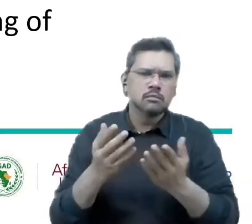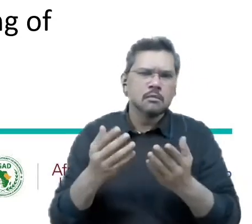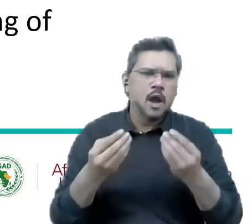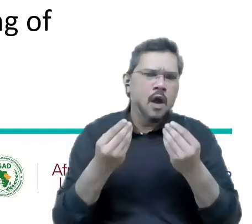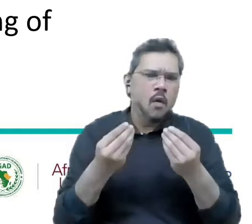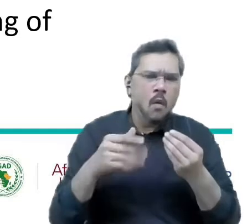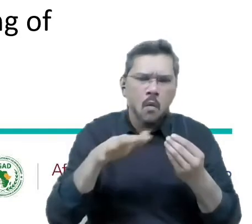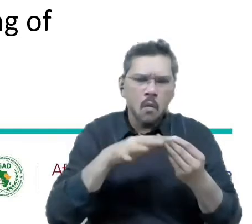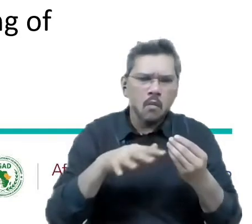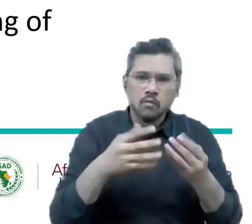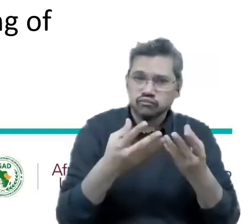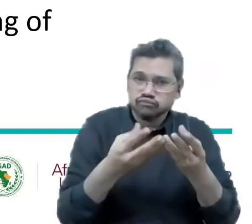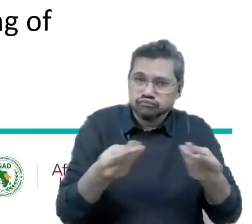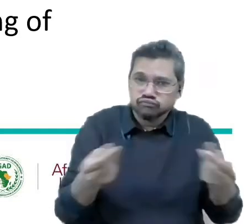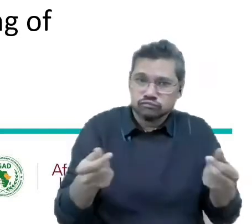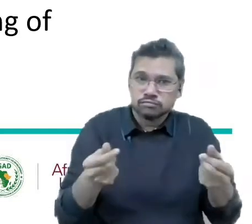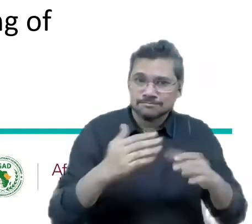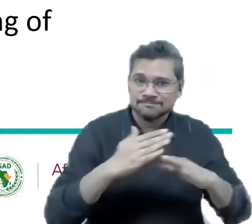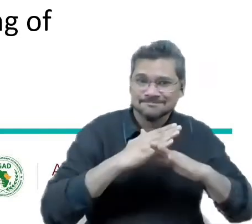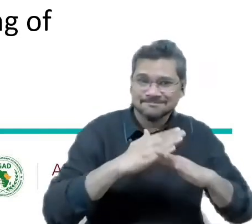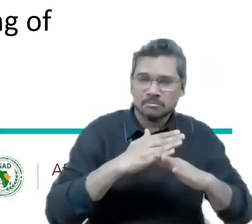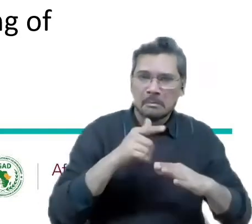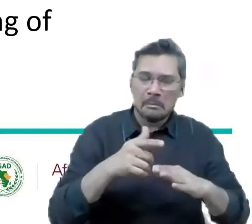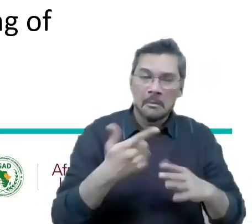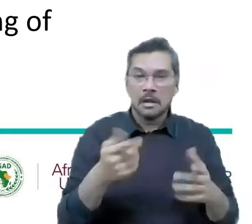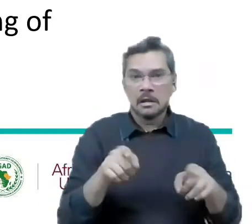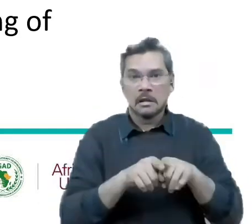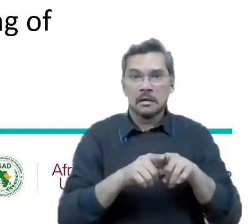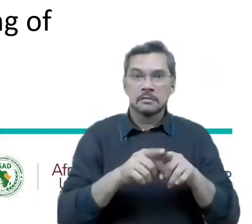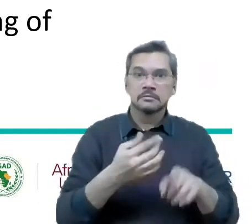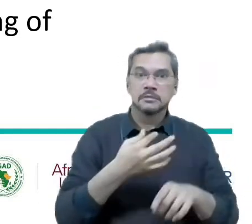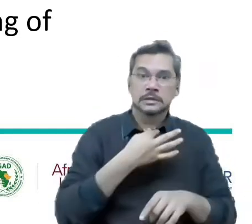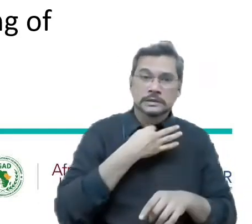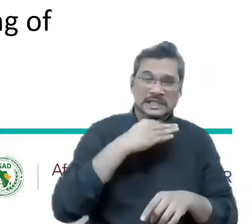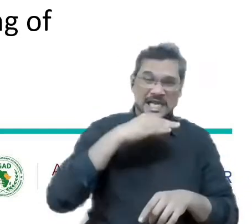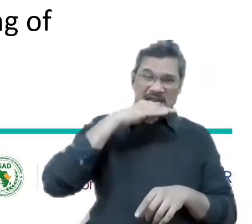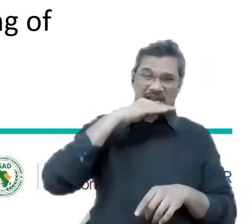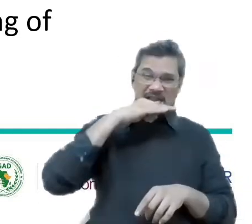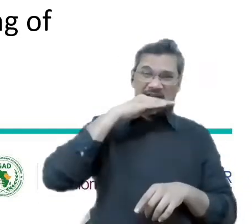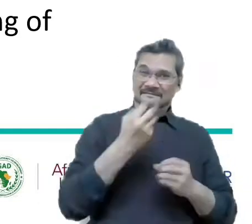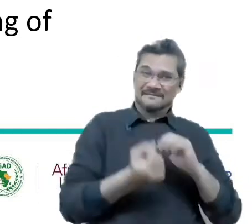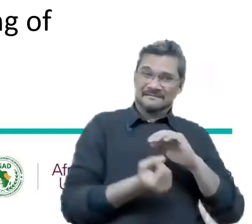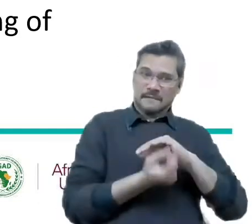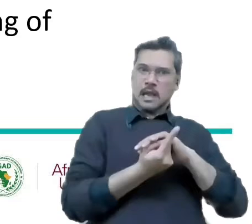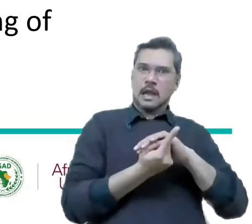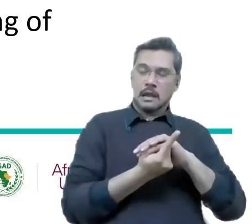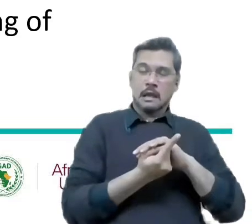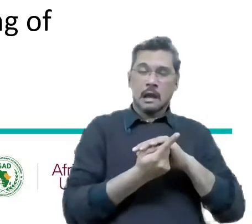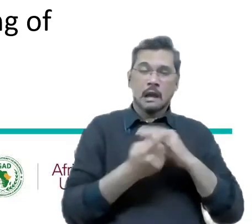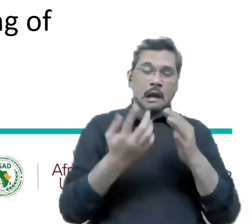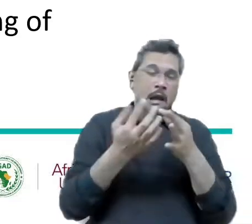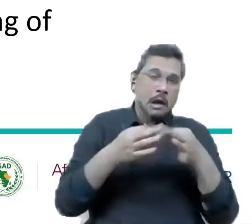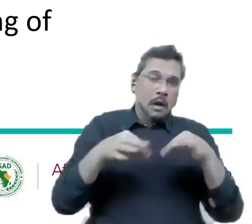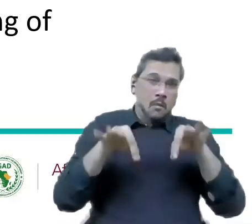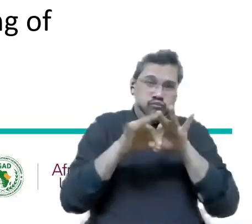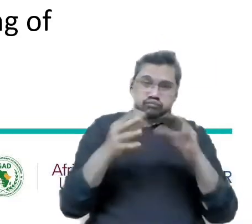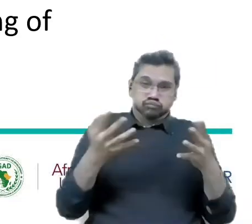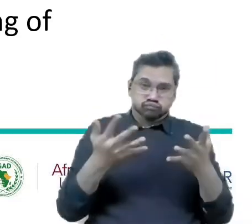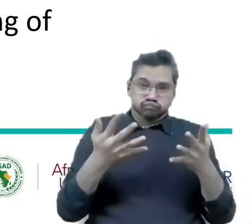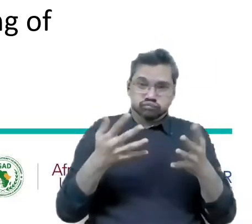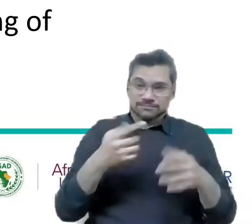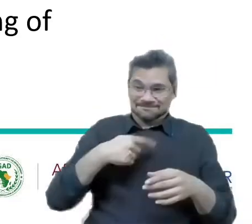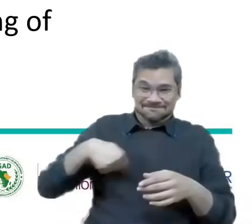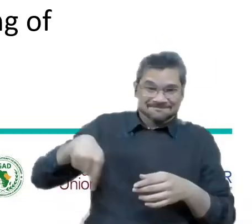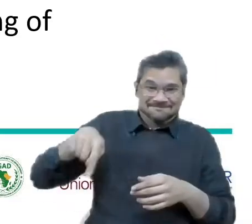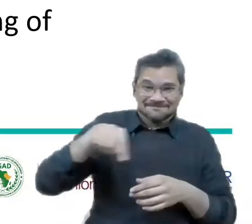risks, one thing quite essential is the synergies that we need to build on these multi-sectoral and